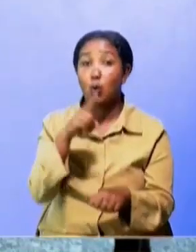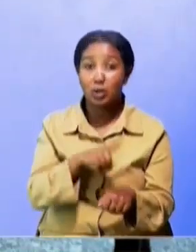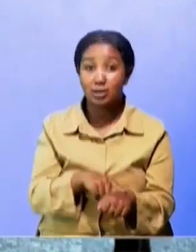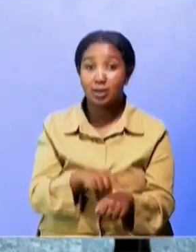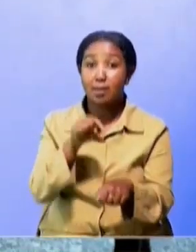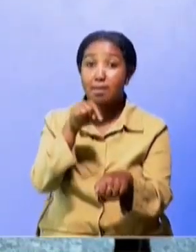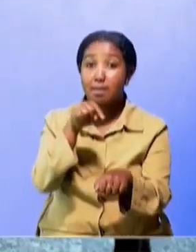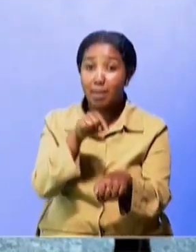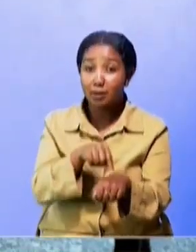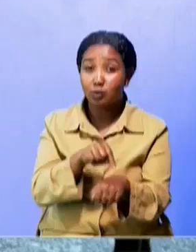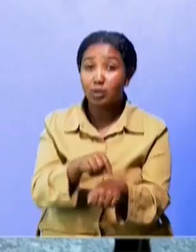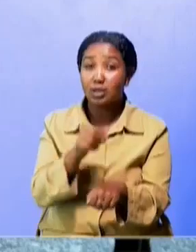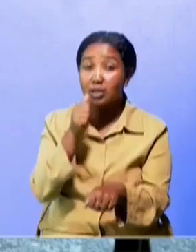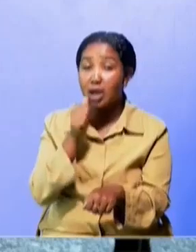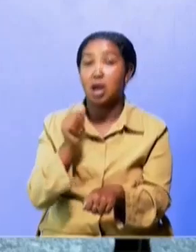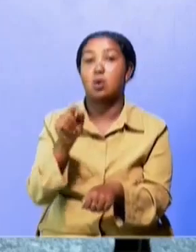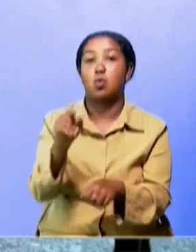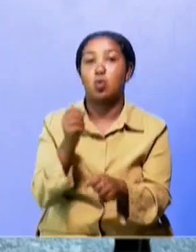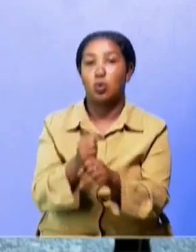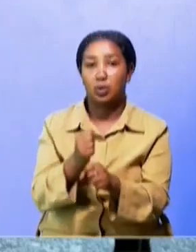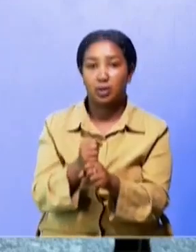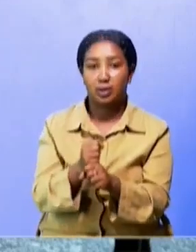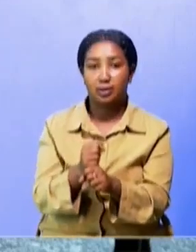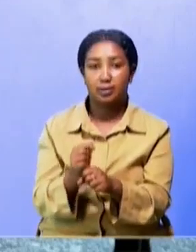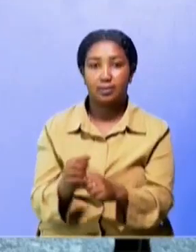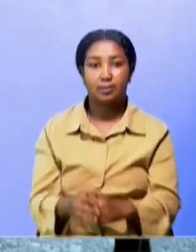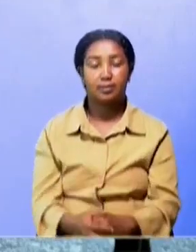punctual in her work.